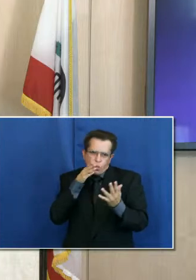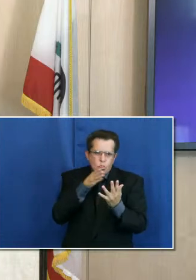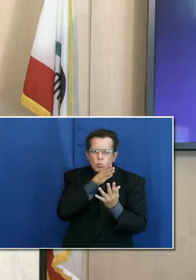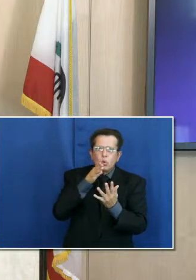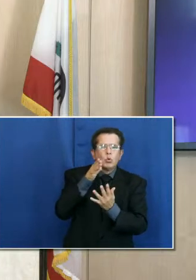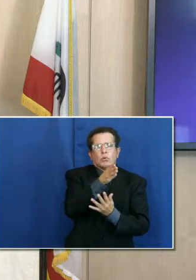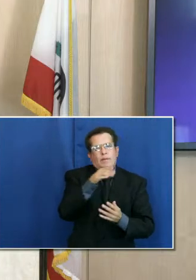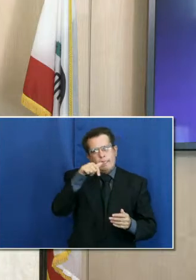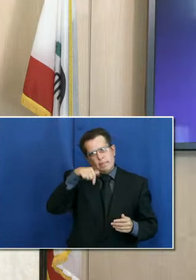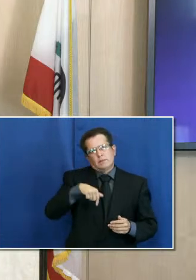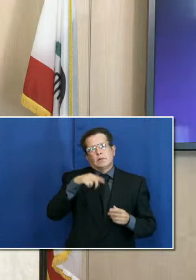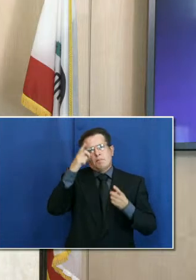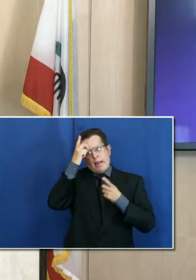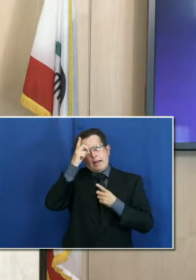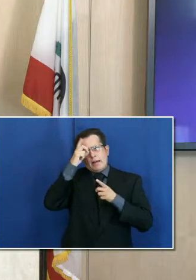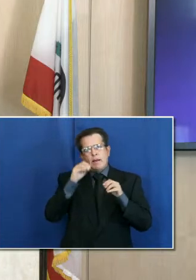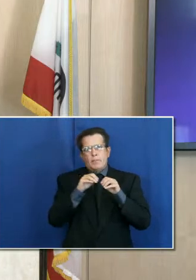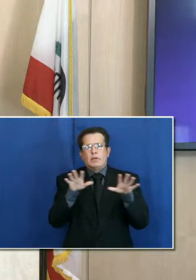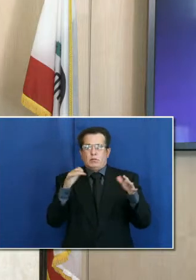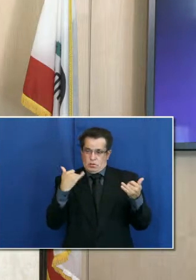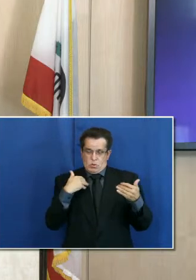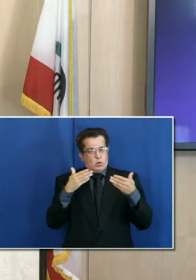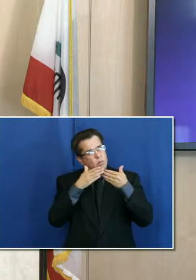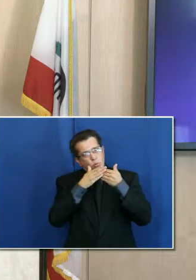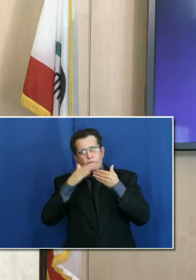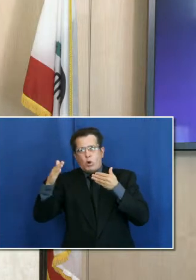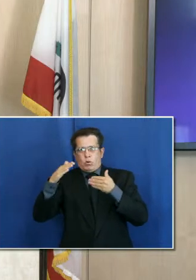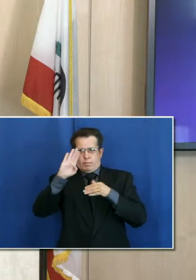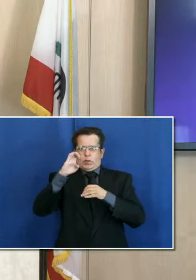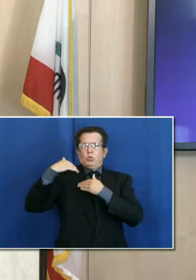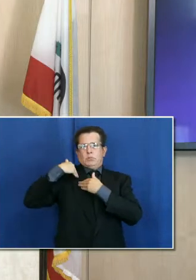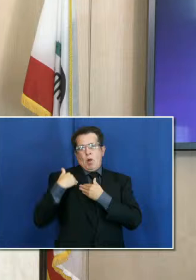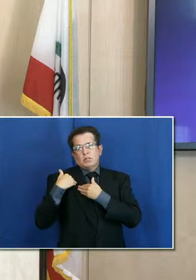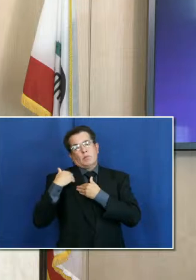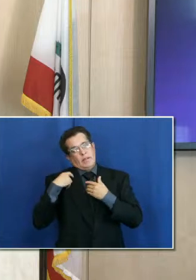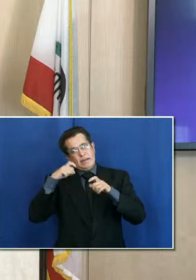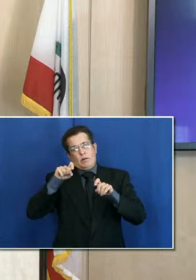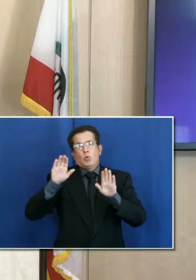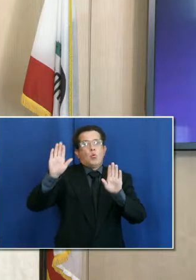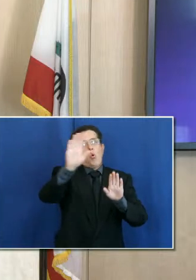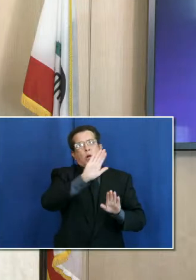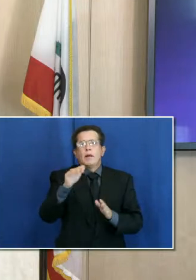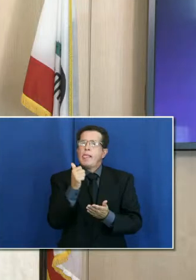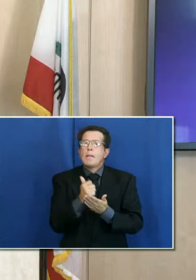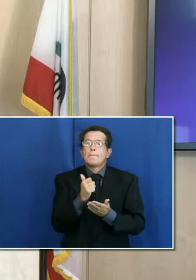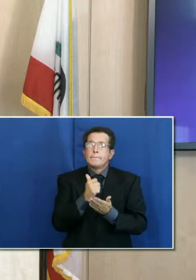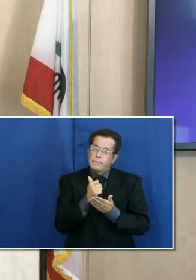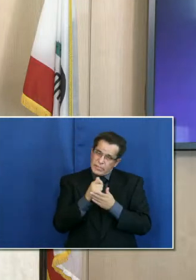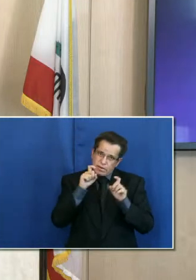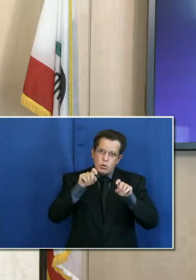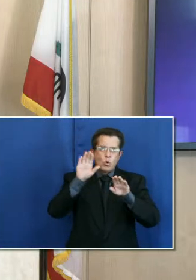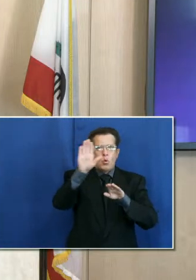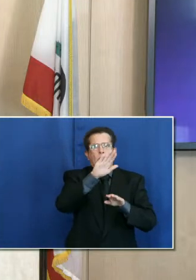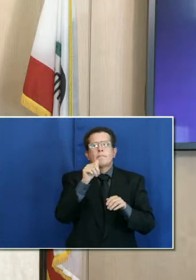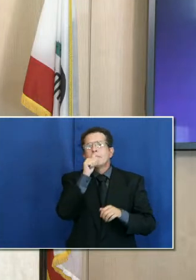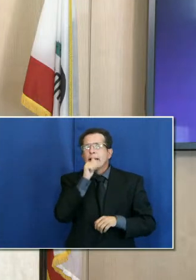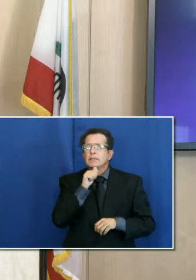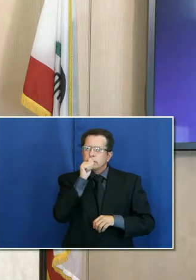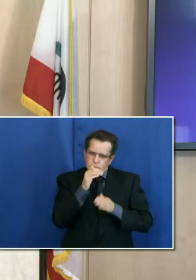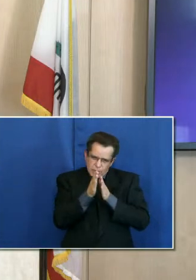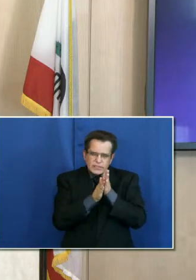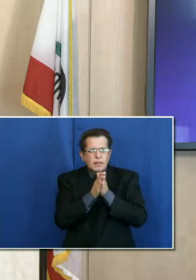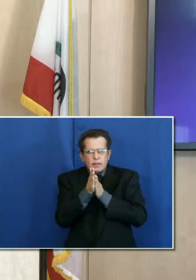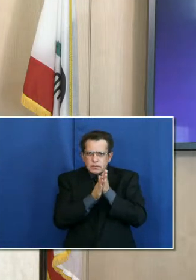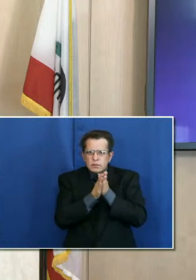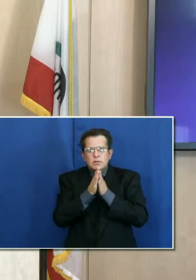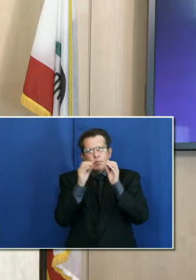So again, we want to continue to move forward. We want to do it responsibly, and we ask for everyone's continued help and patience and vigilance as we